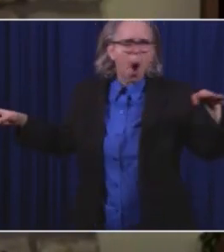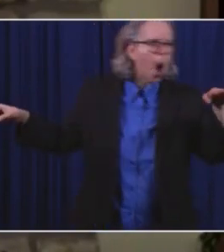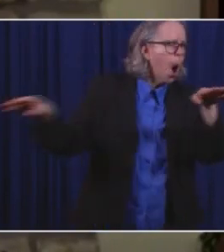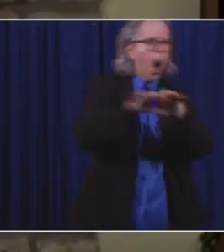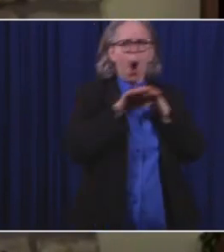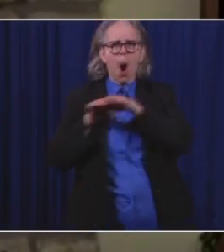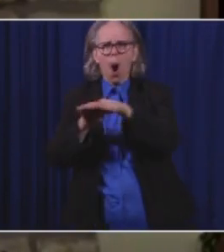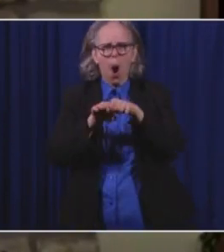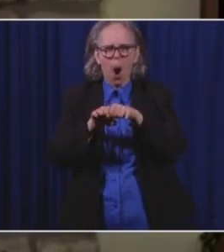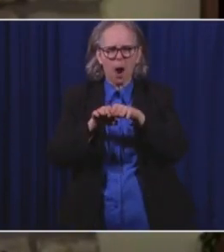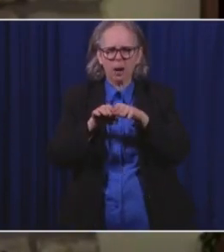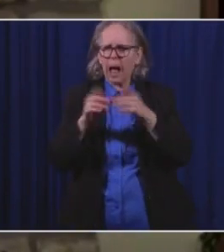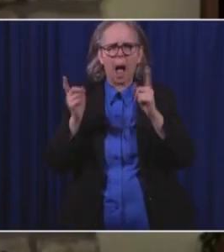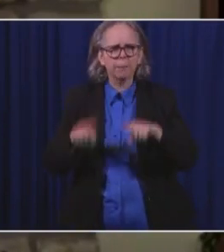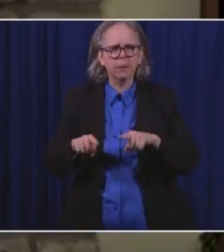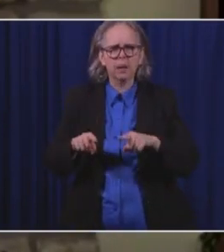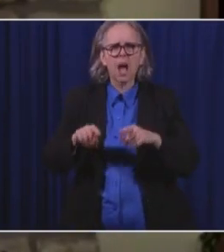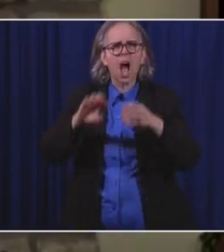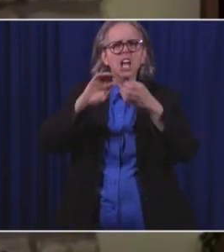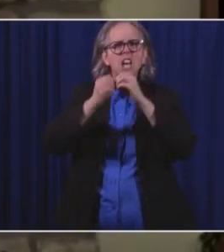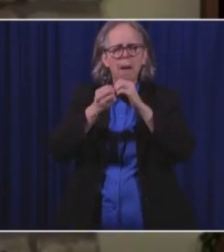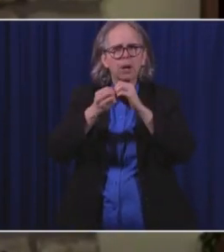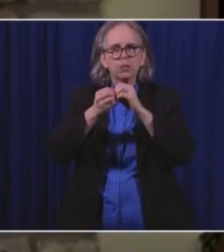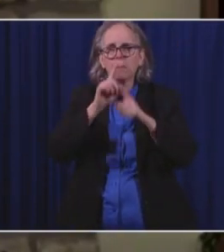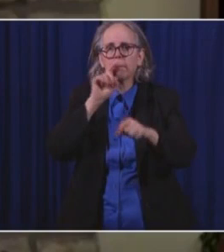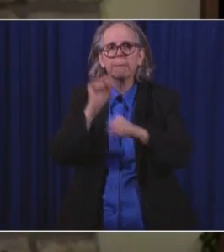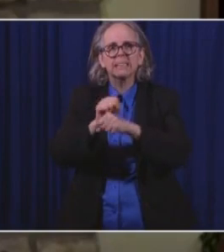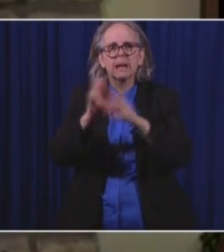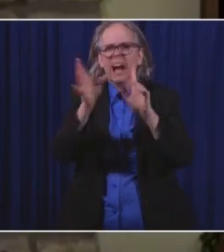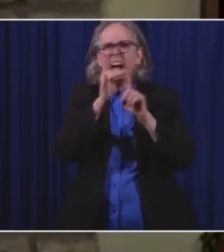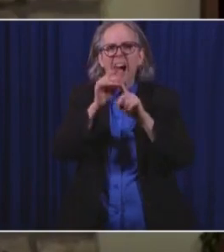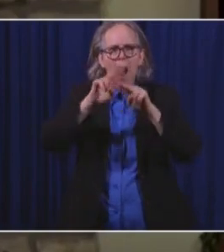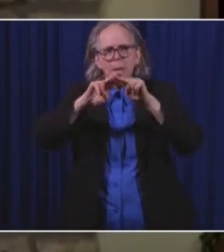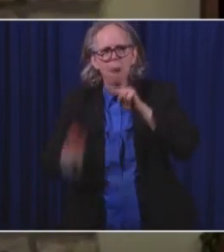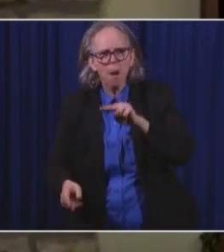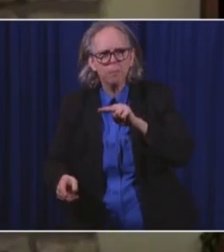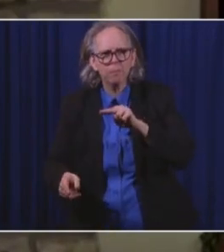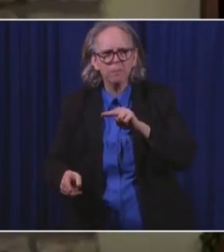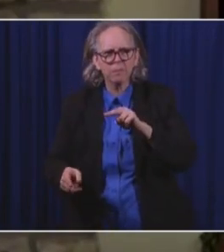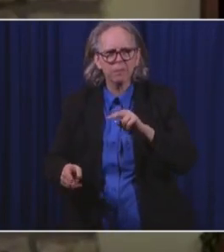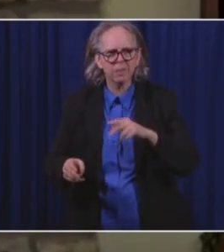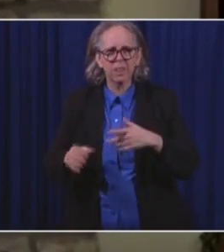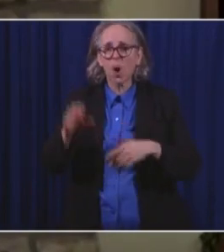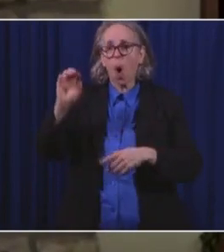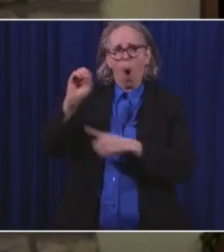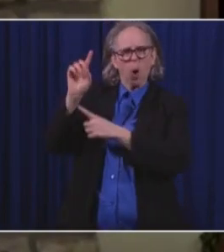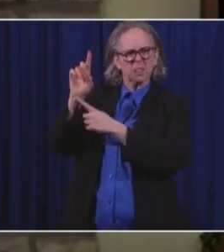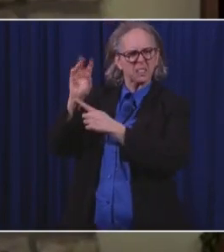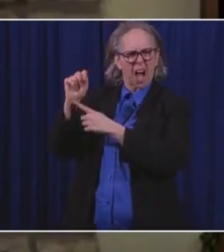dramatic decrease, 50% decrease in ODOT numbers, Ohio Department of Transportation numbers.